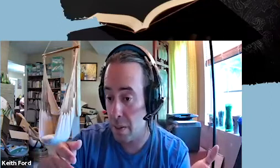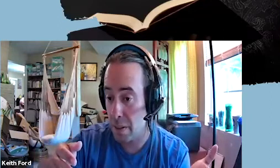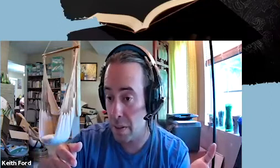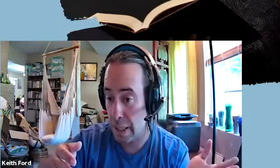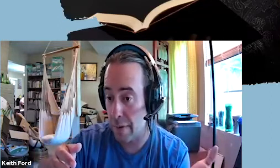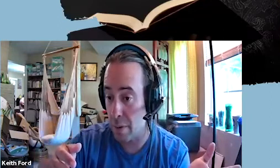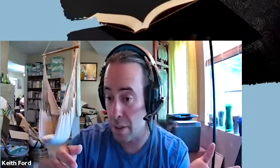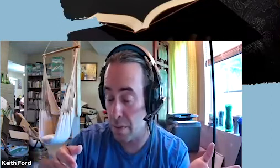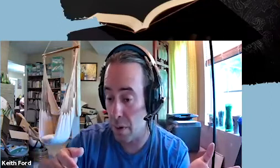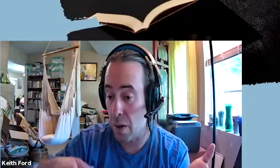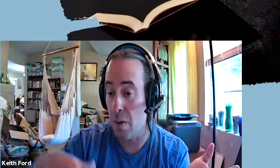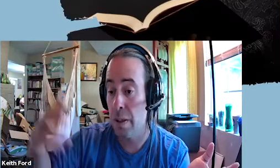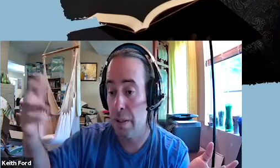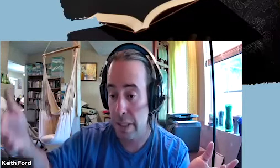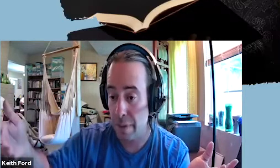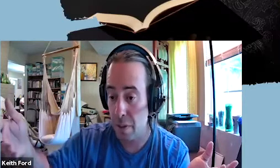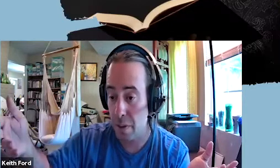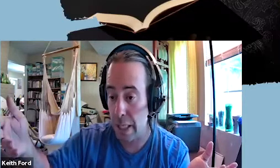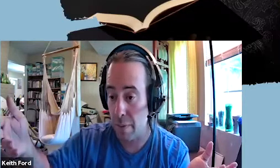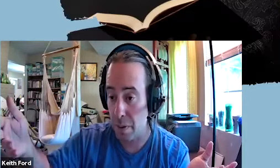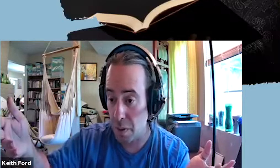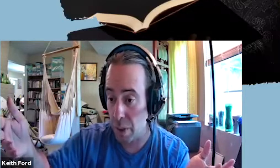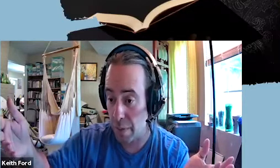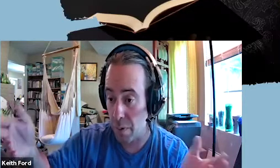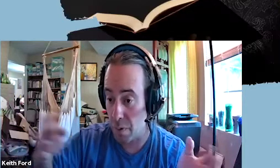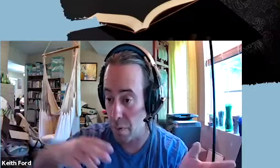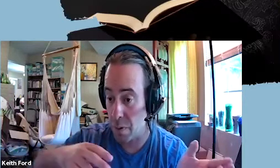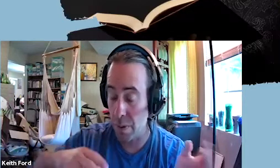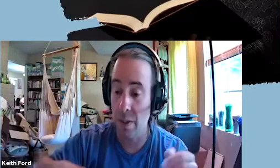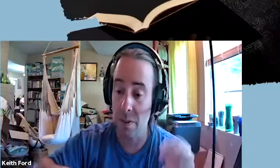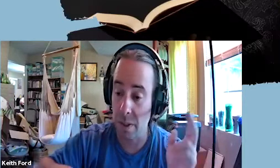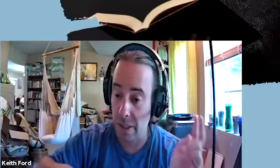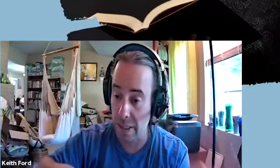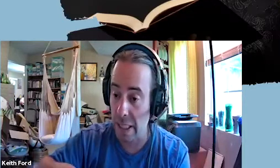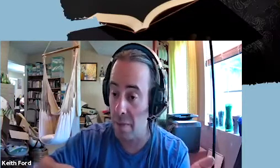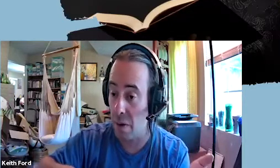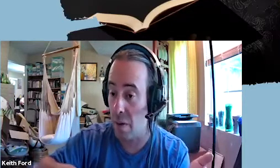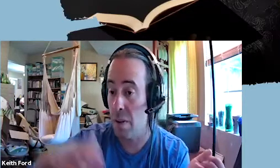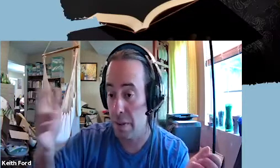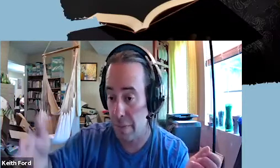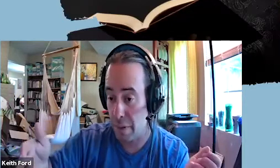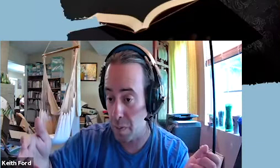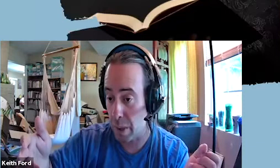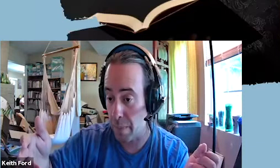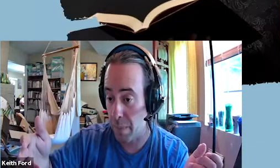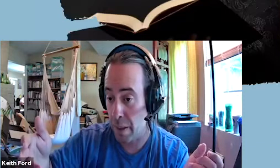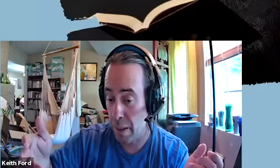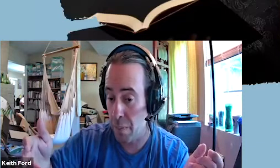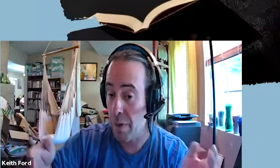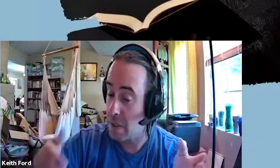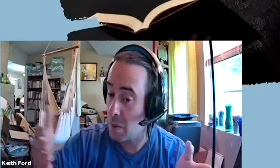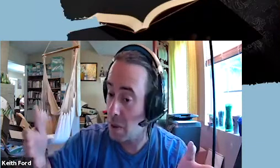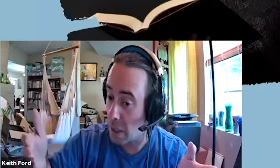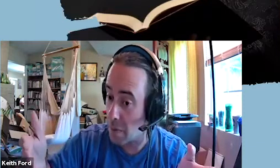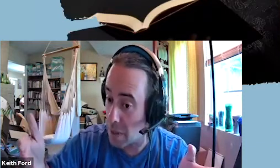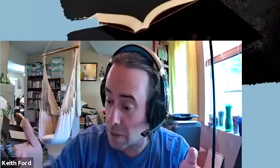10 units average in fall, 7 units average in spring for those first 3 years. You're going to get 10 in the fall, 7 in the spring.